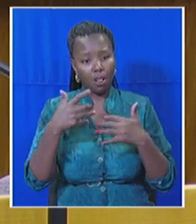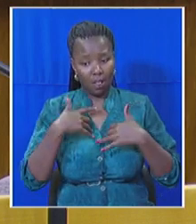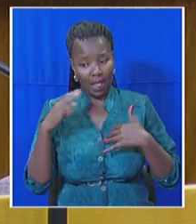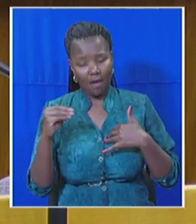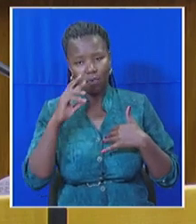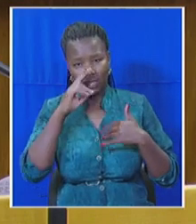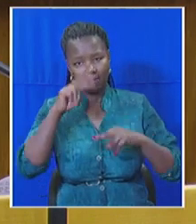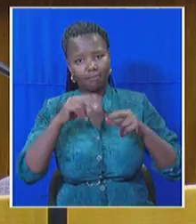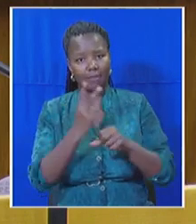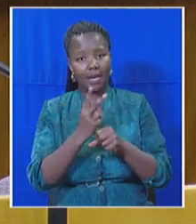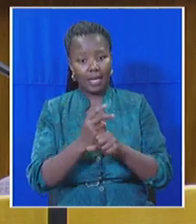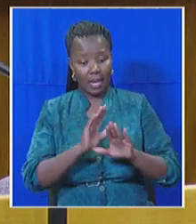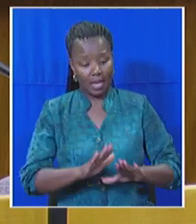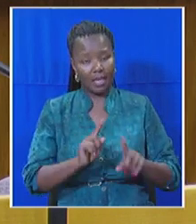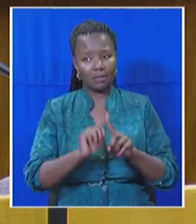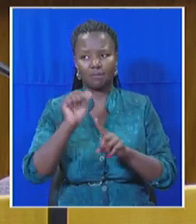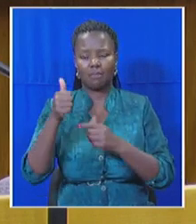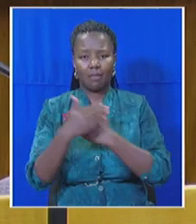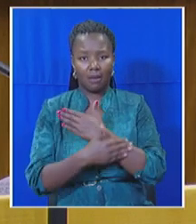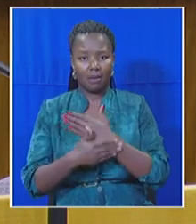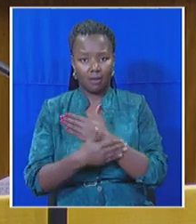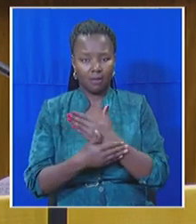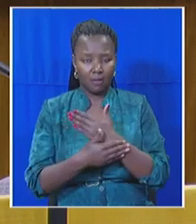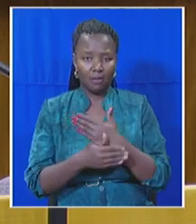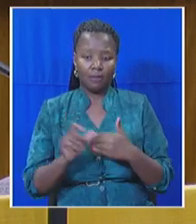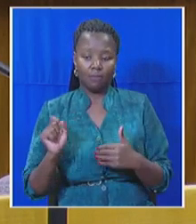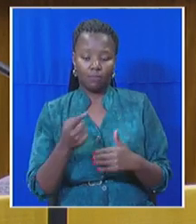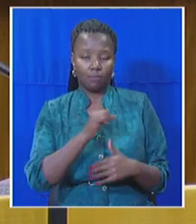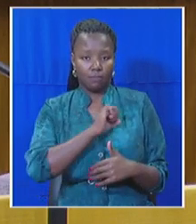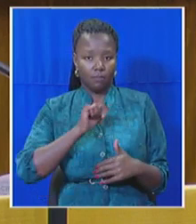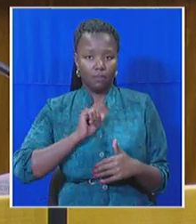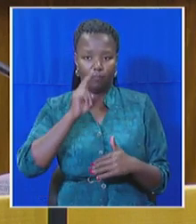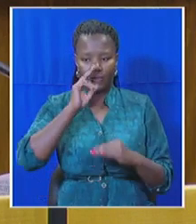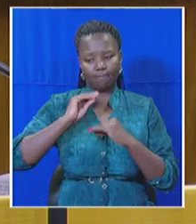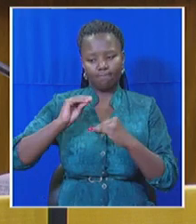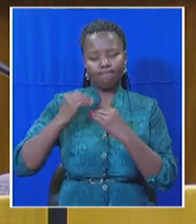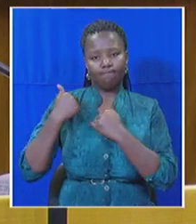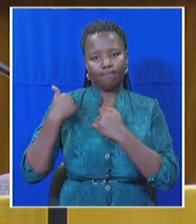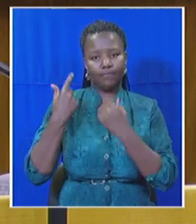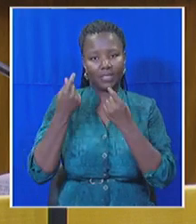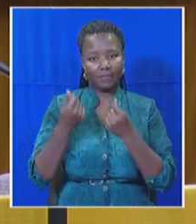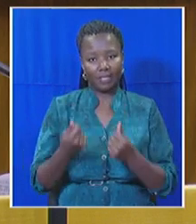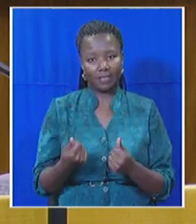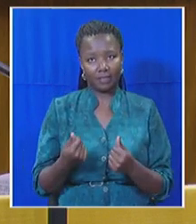abroad. Appropriate and adequate training for all officials in charge of finance. The